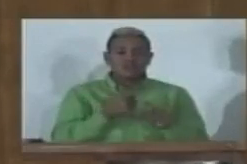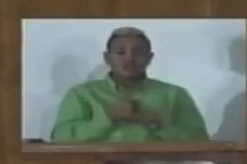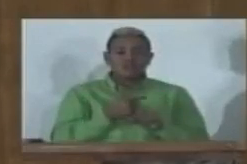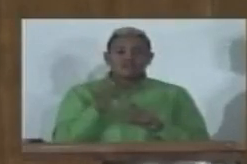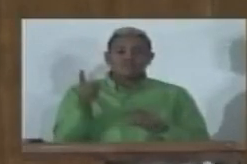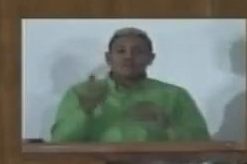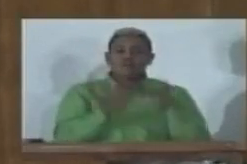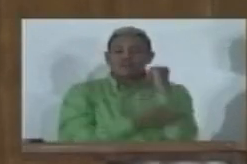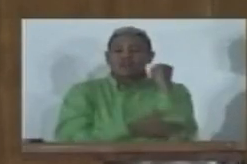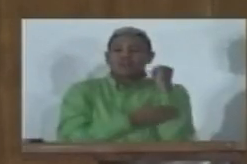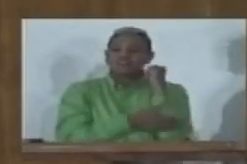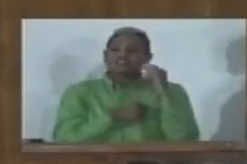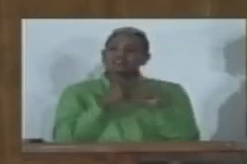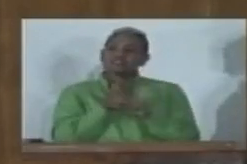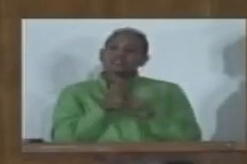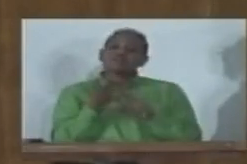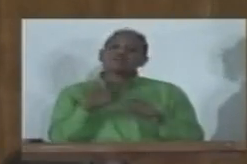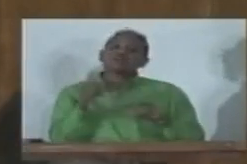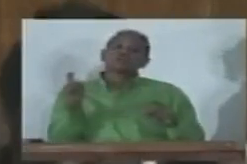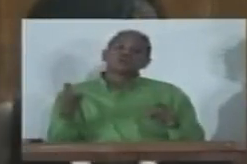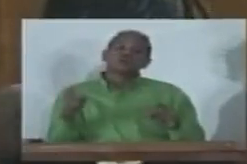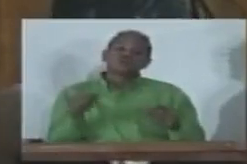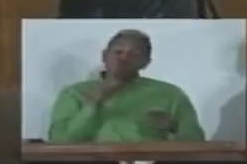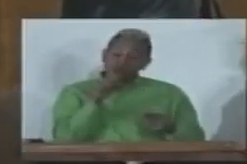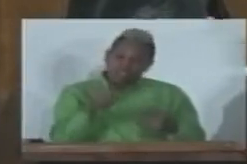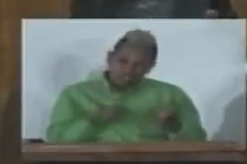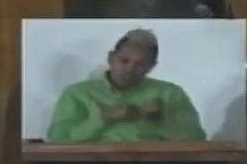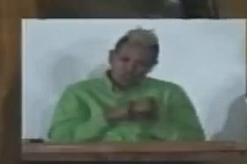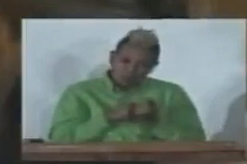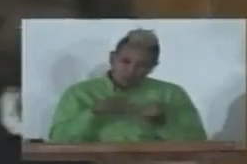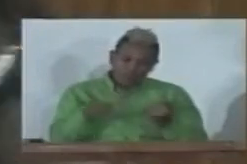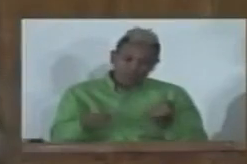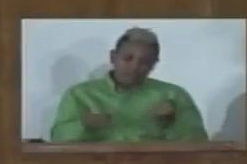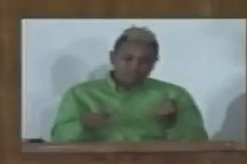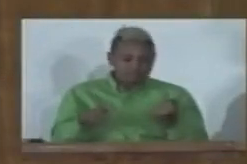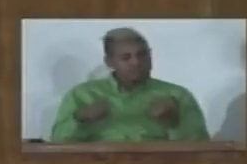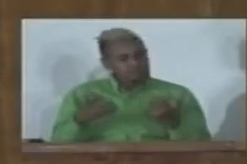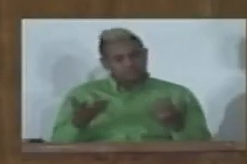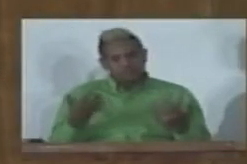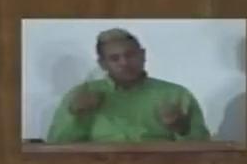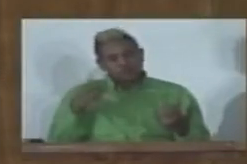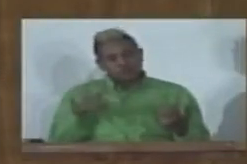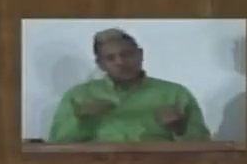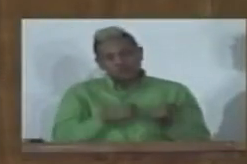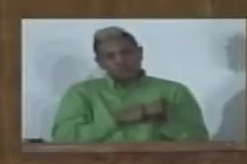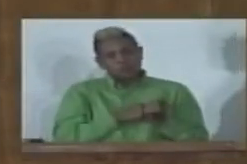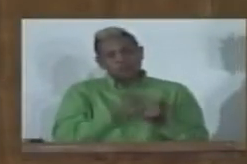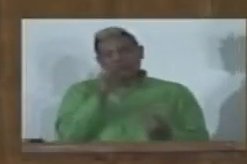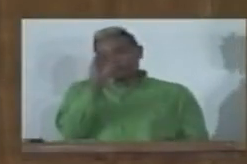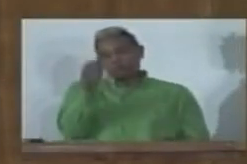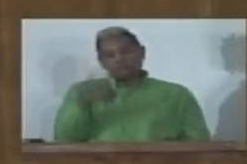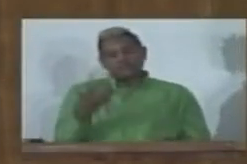pride, we all should collectively support this initiative, Mr. President.